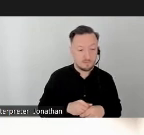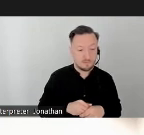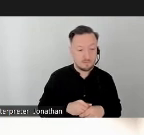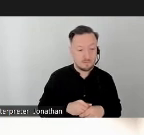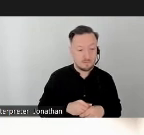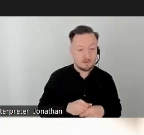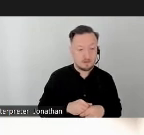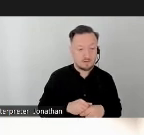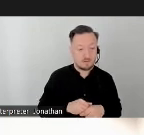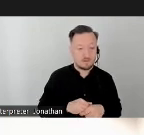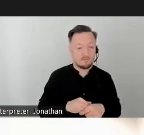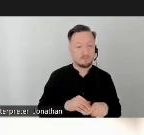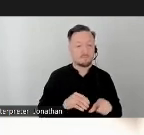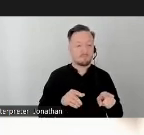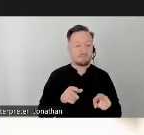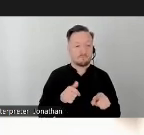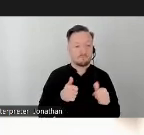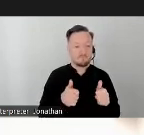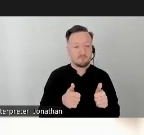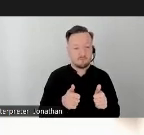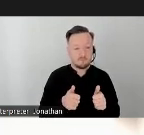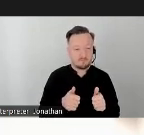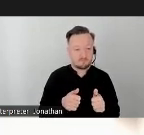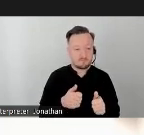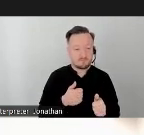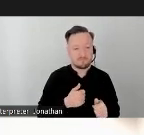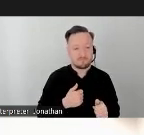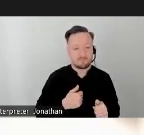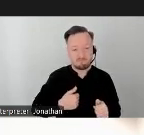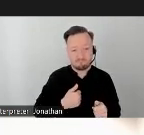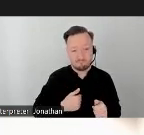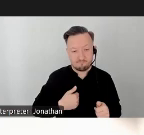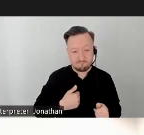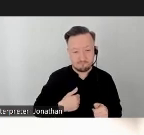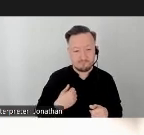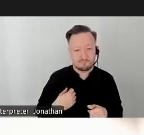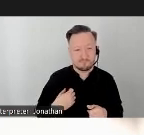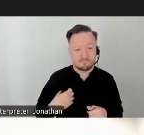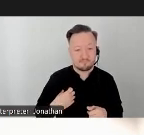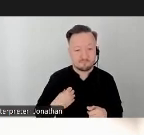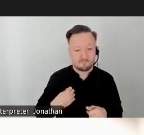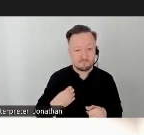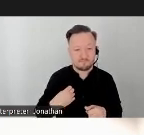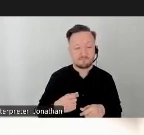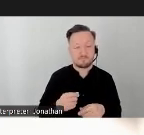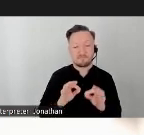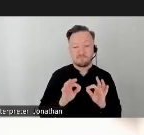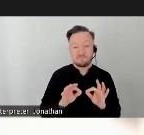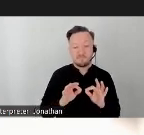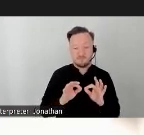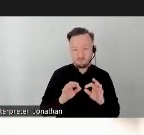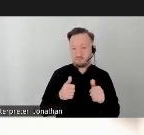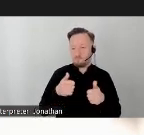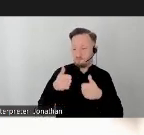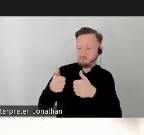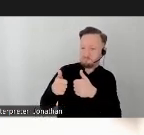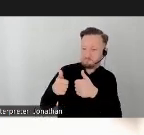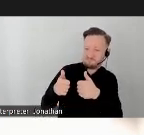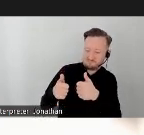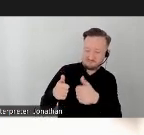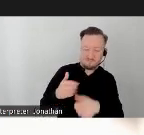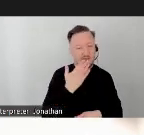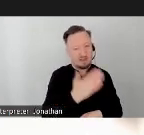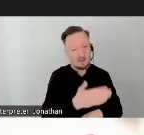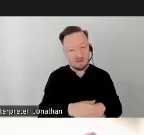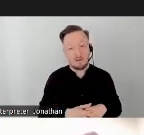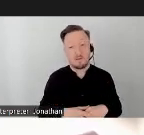I'll just keep, there we go. Apologize. Perfect. Okay,